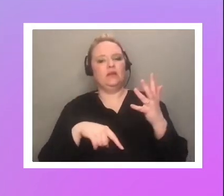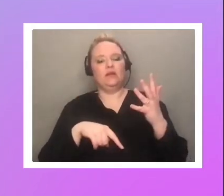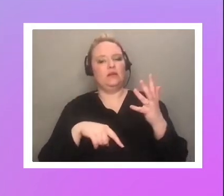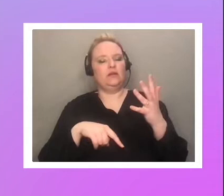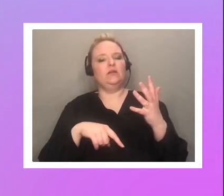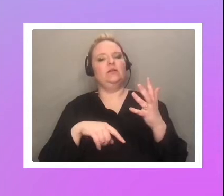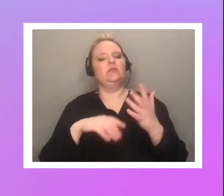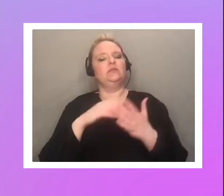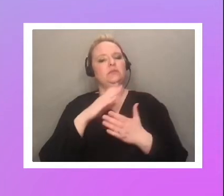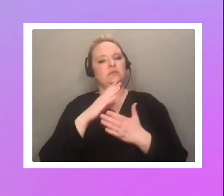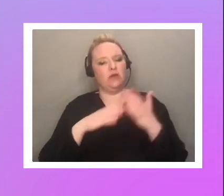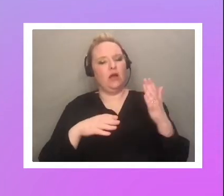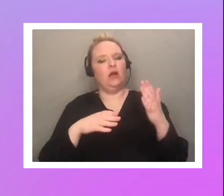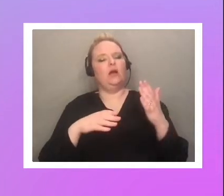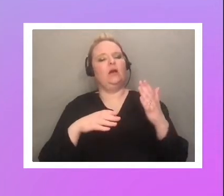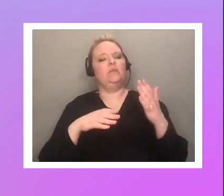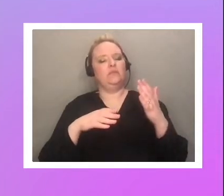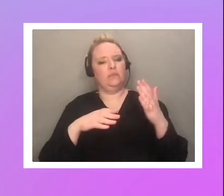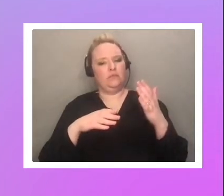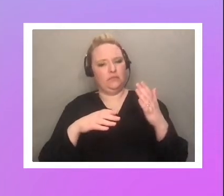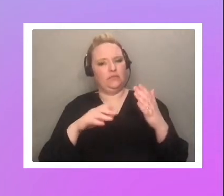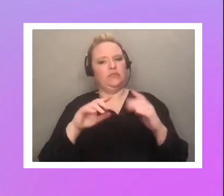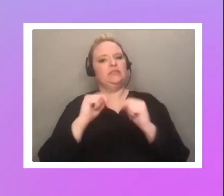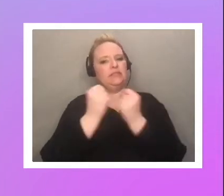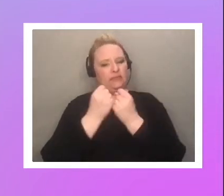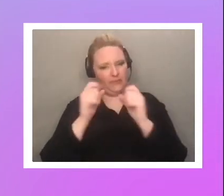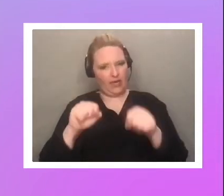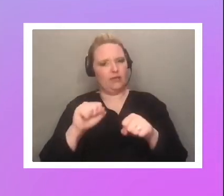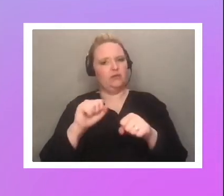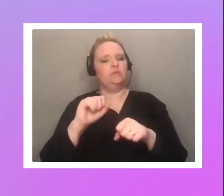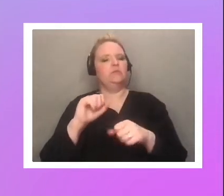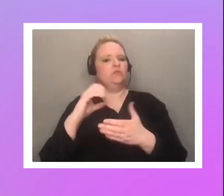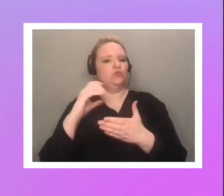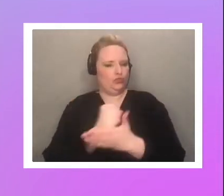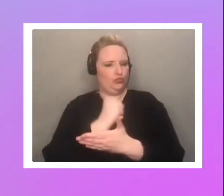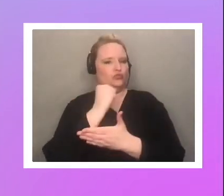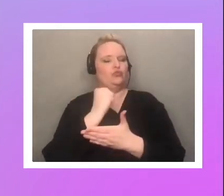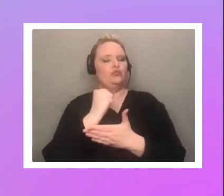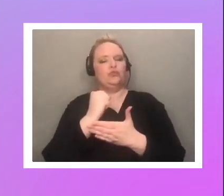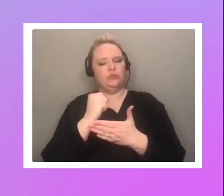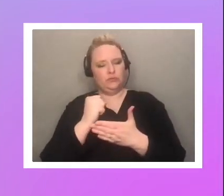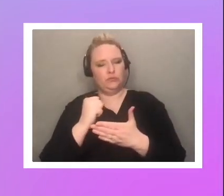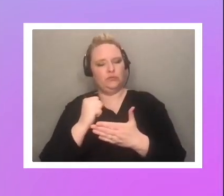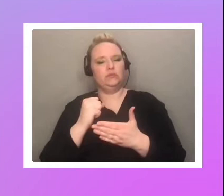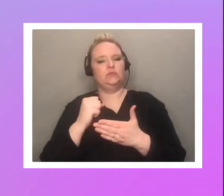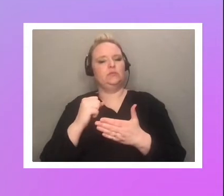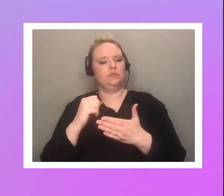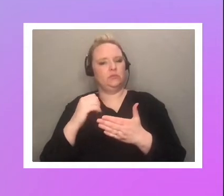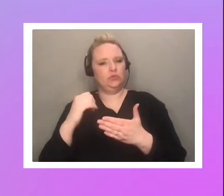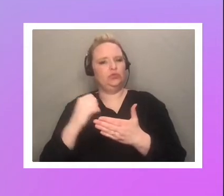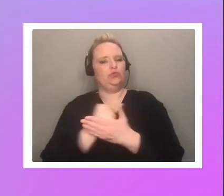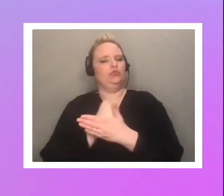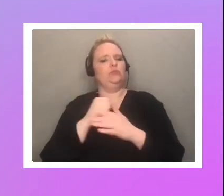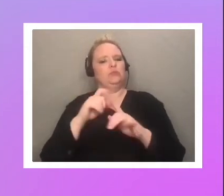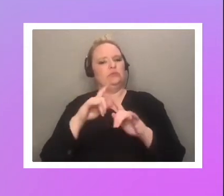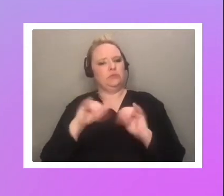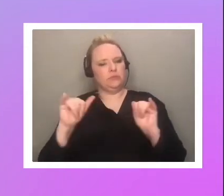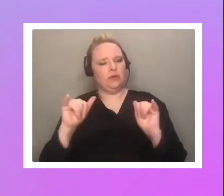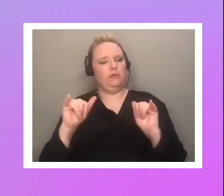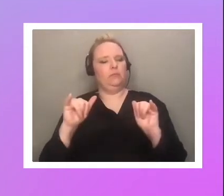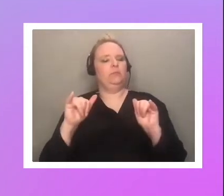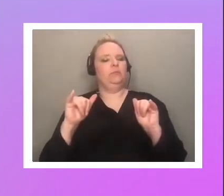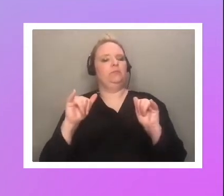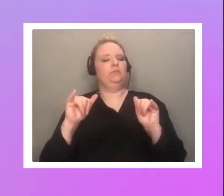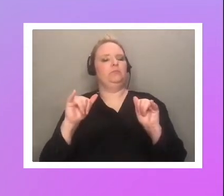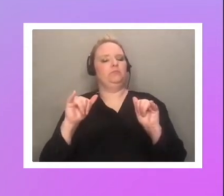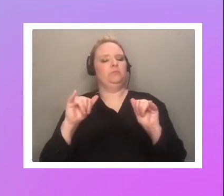the things that you can have your teams use, and they can be used in conjunction with as